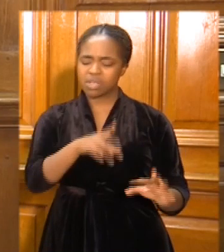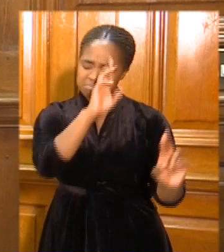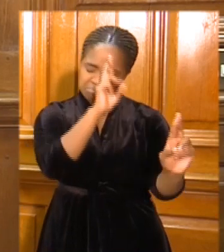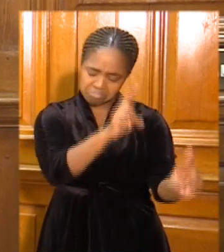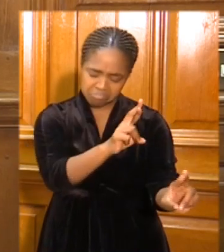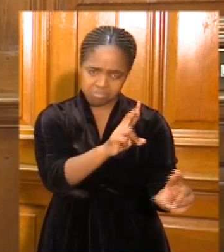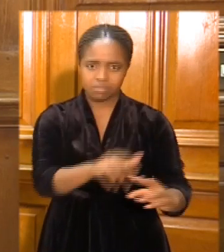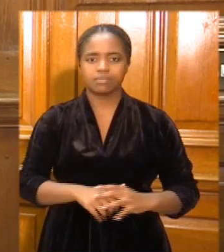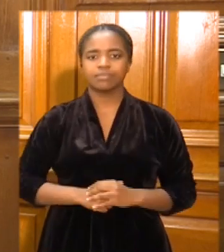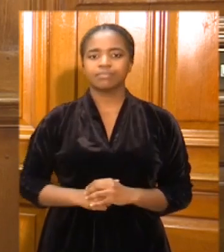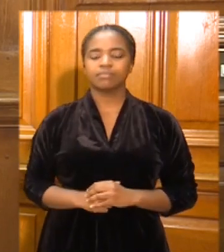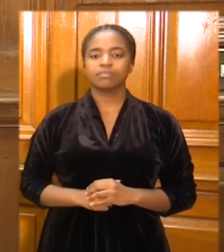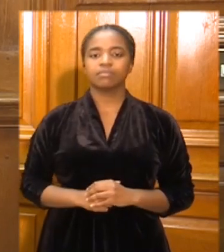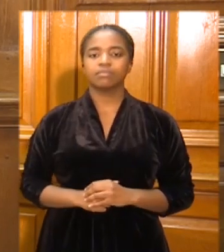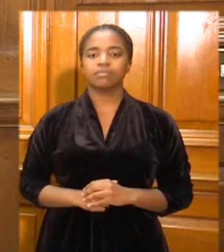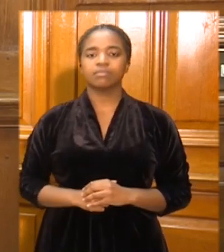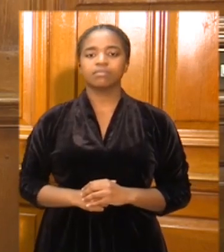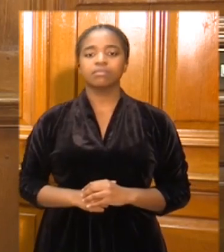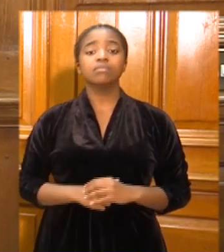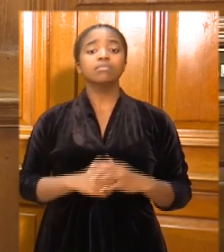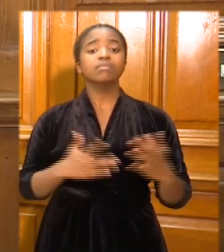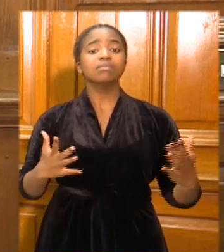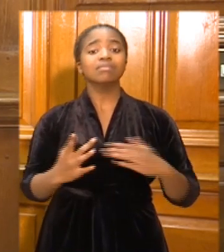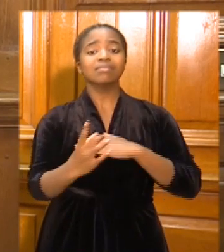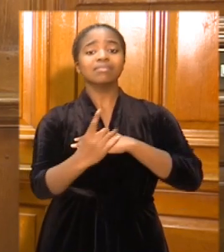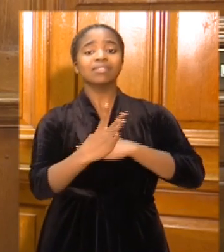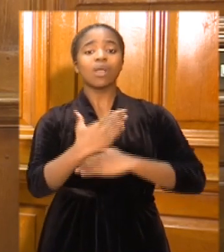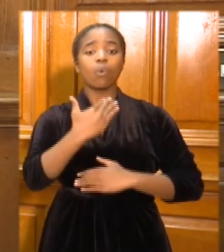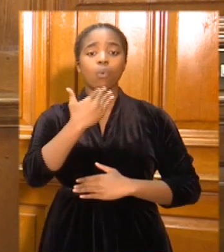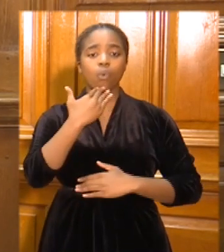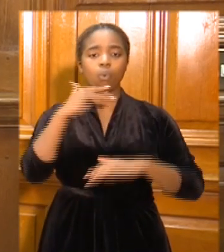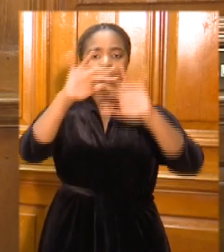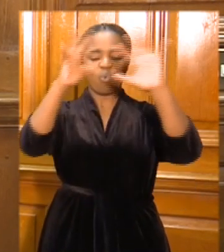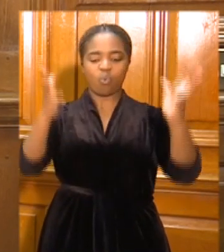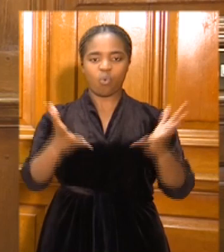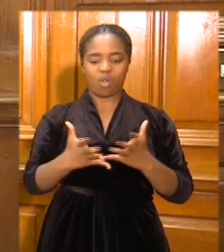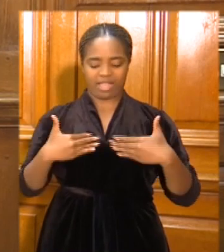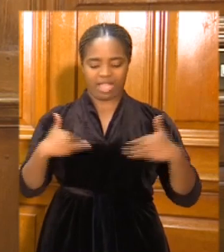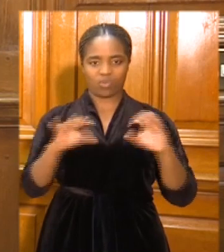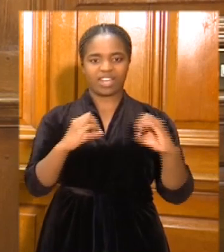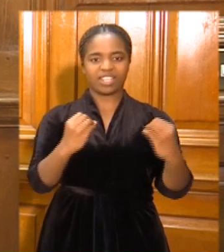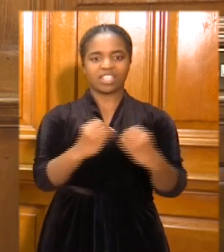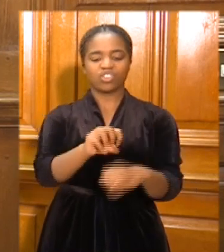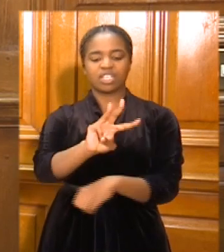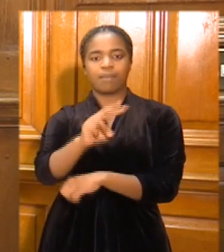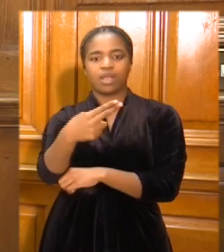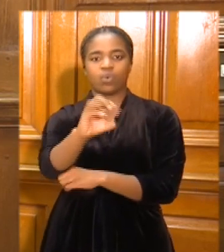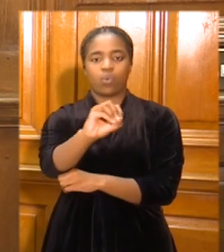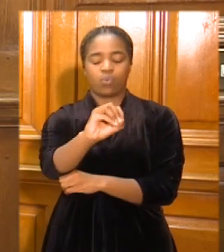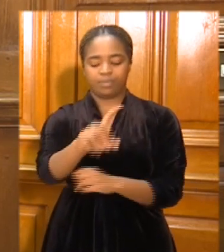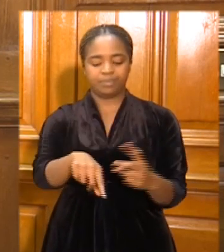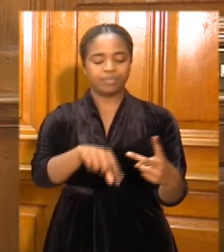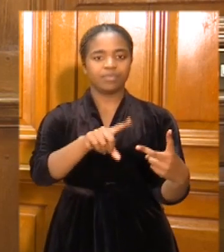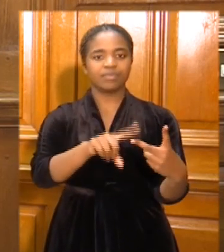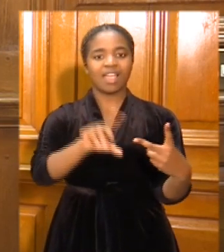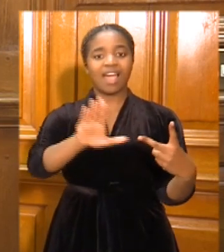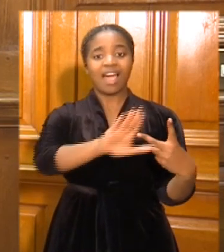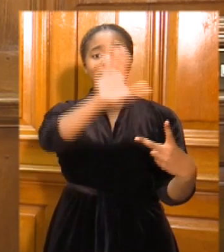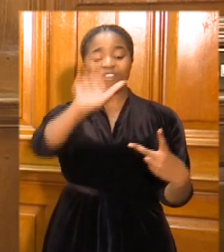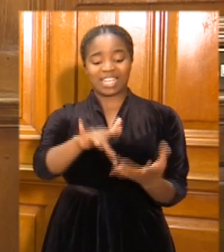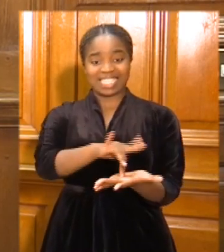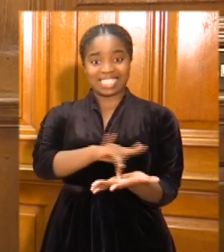We have also been guided by advice from the World Health Organization and the Africa Center for Disease